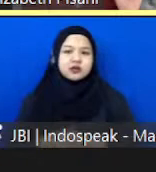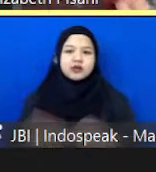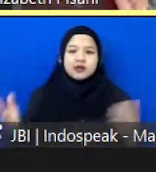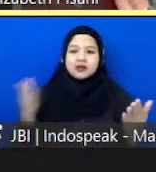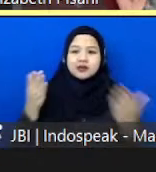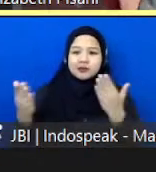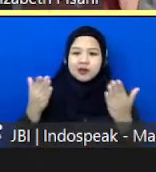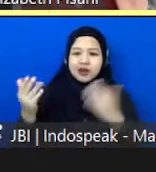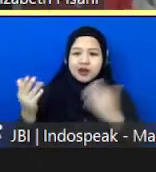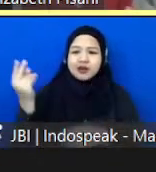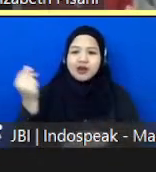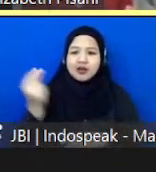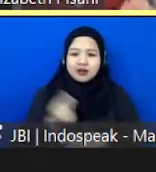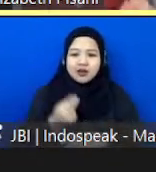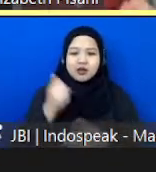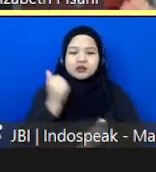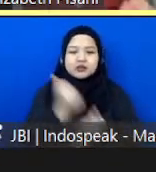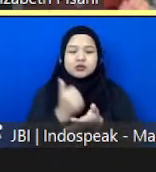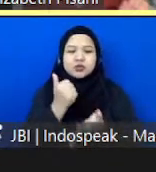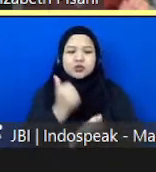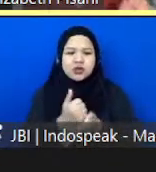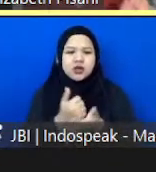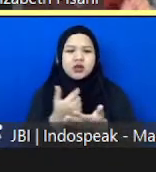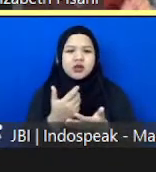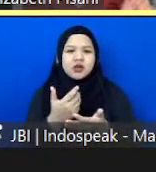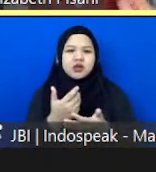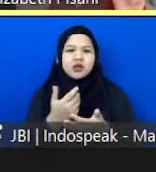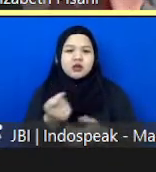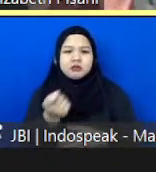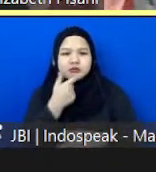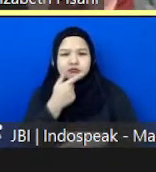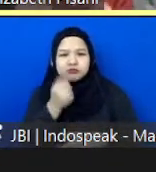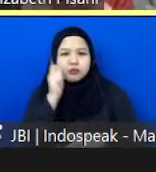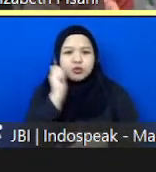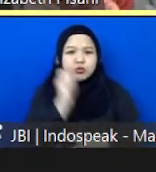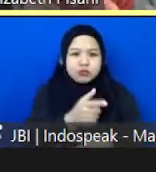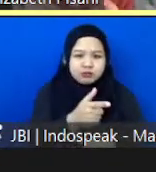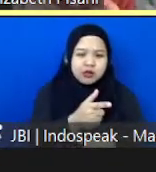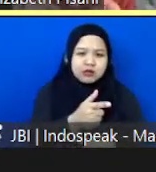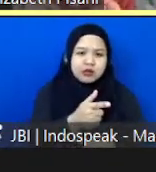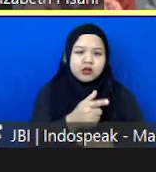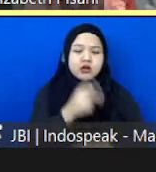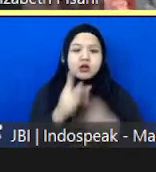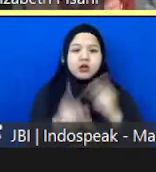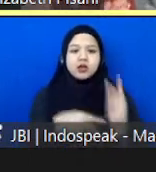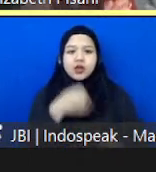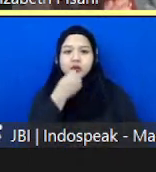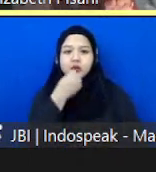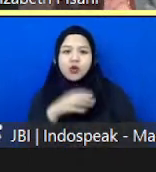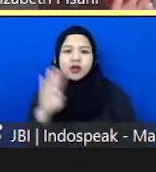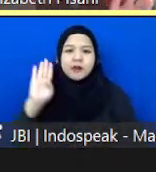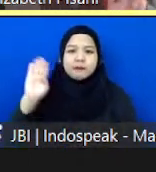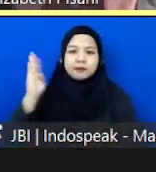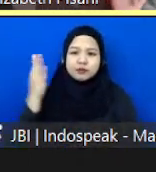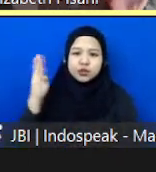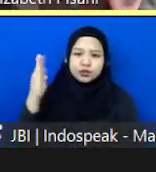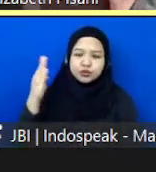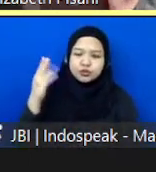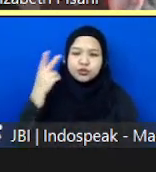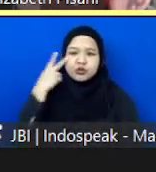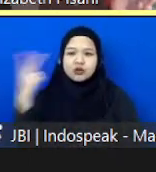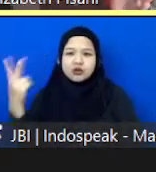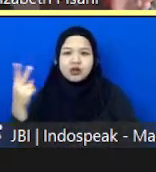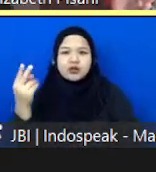that is actually paid for the medicines, which is the blue here, you can see that actually the price